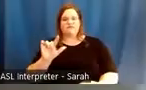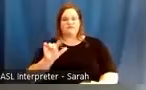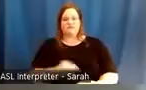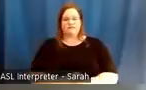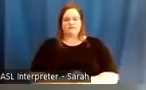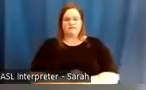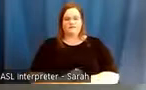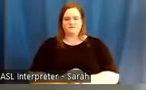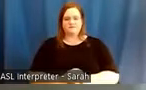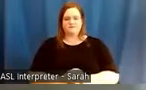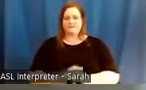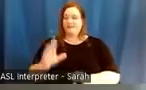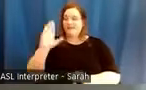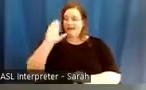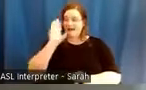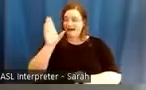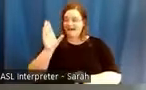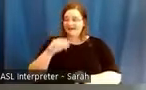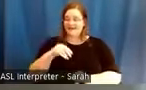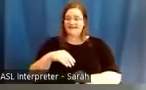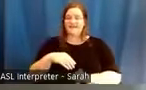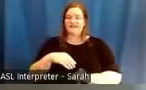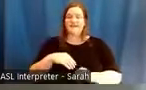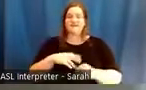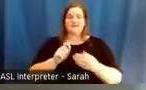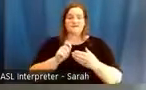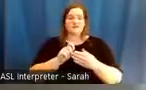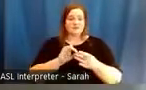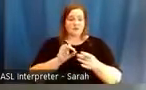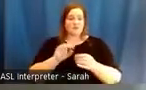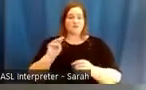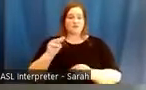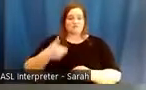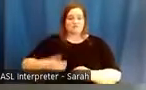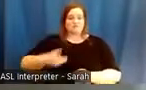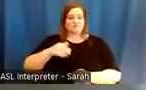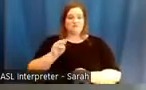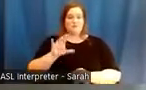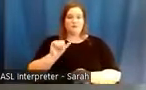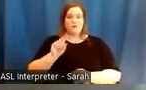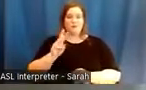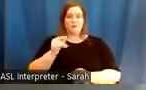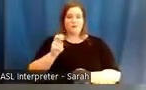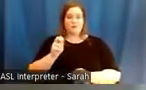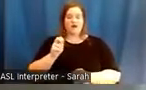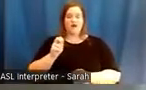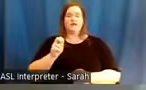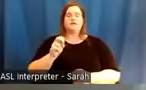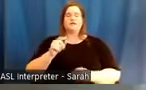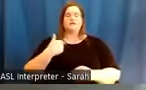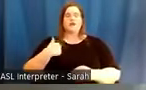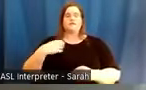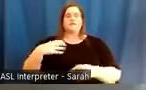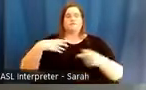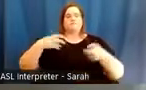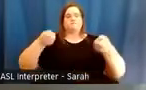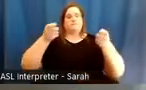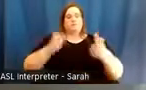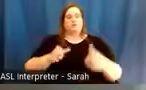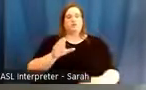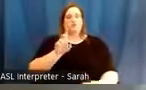Hi, thank you. As noted, Monica White, Commissioner of DALE, which is the Department